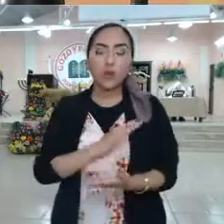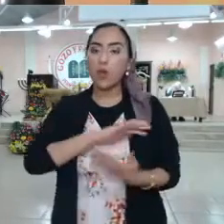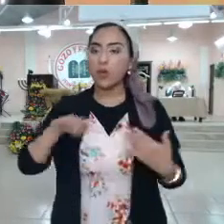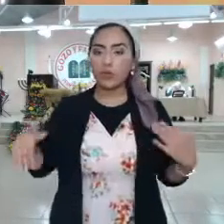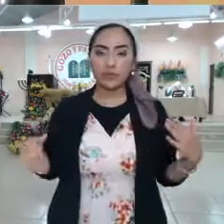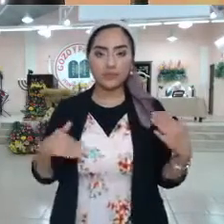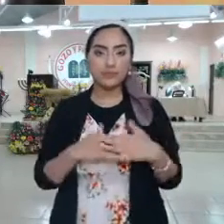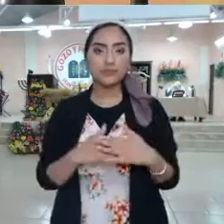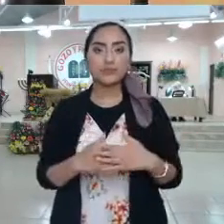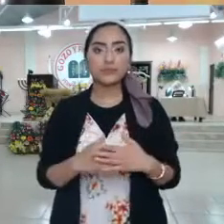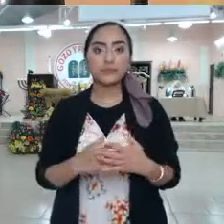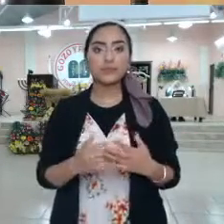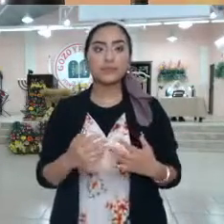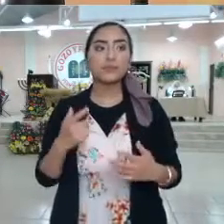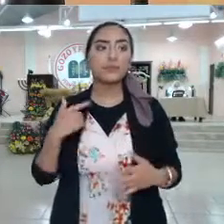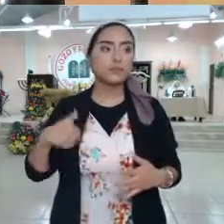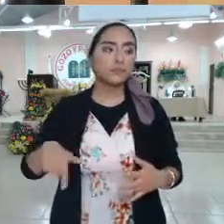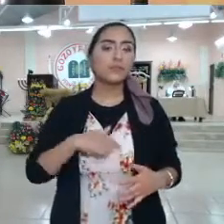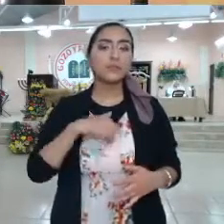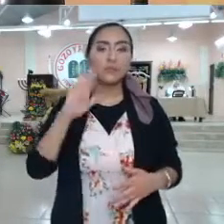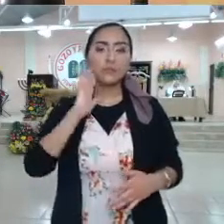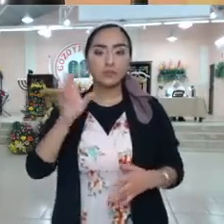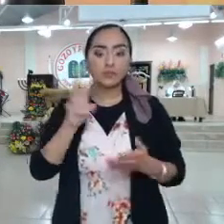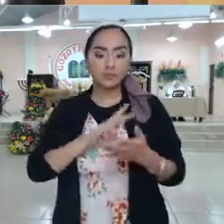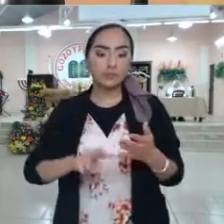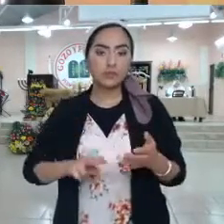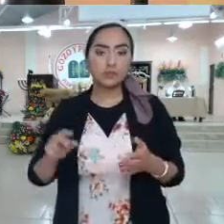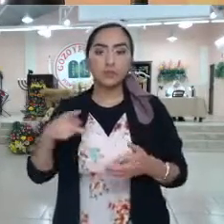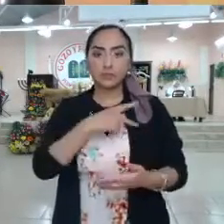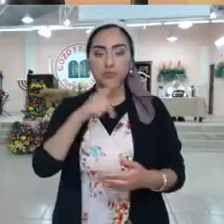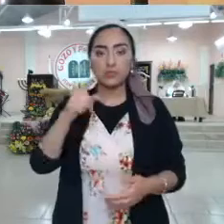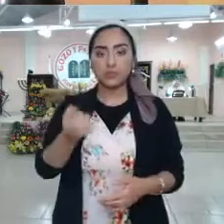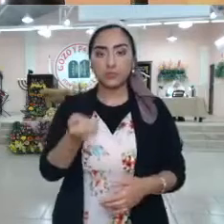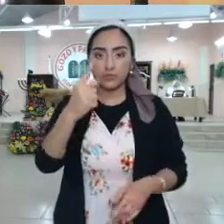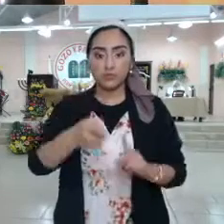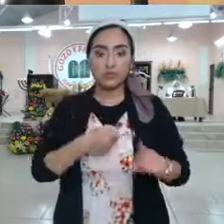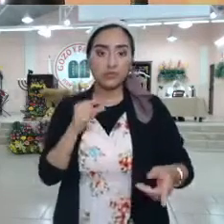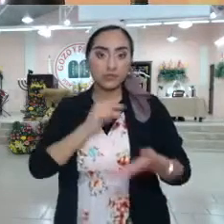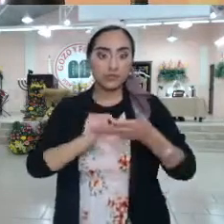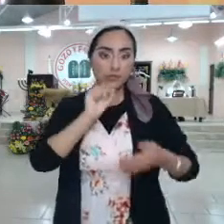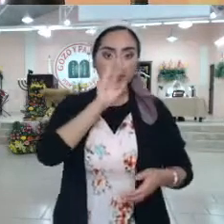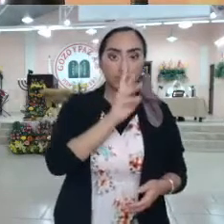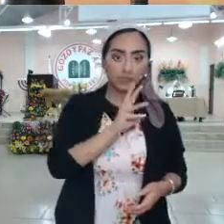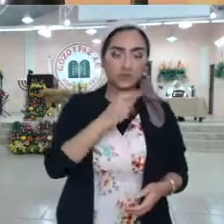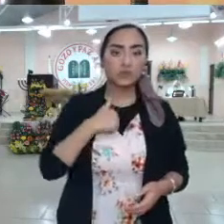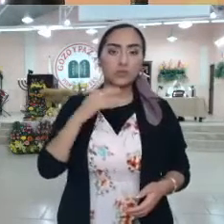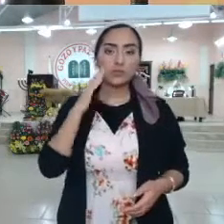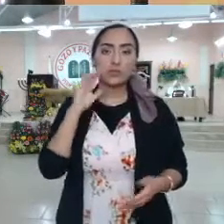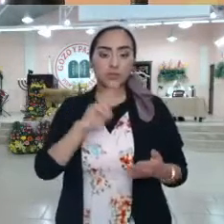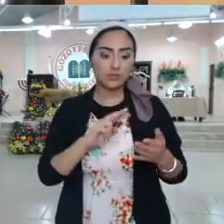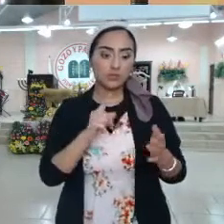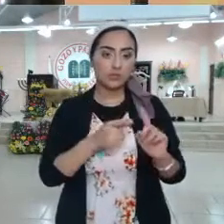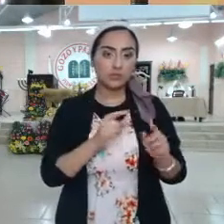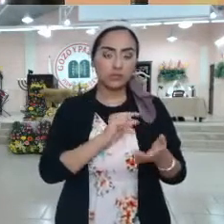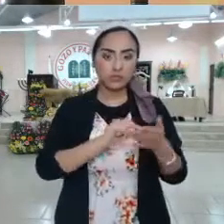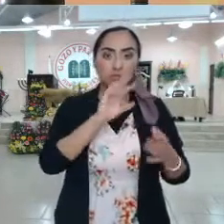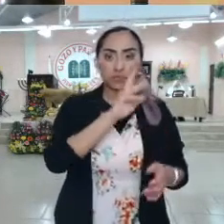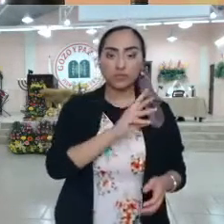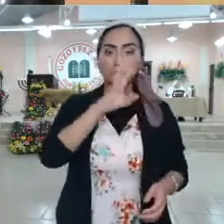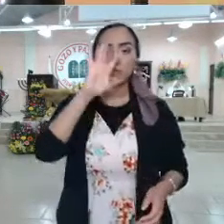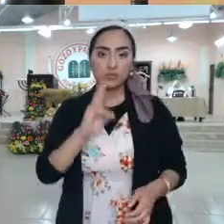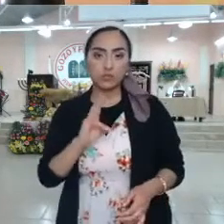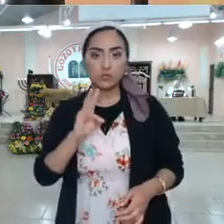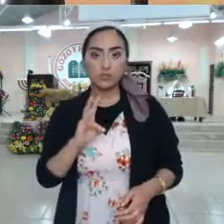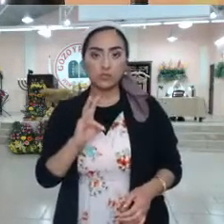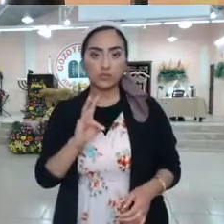go well. Everything. Vamos a leer el Salmo We're 11, going to read Psalm desde el 11 verso 6, from porque verse voy a leer el 6, verso 6 from verse y 6 7. and